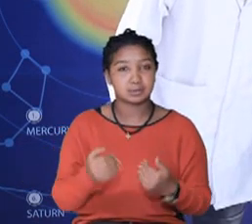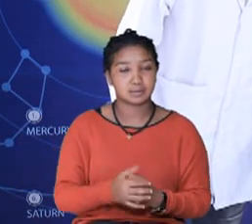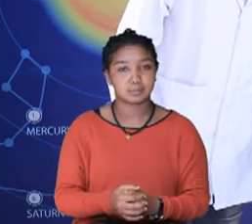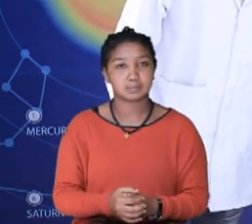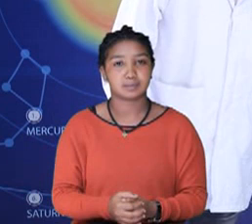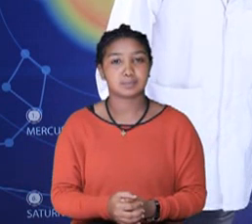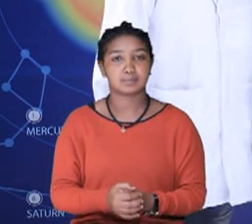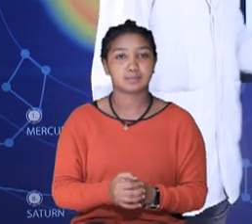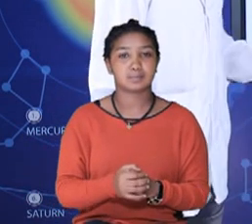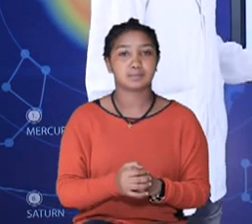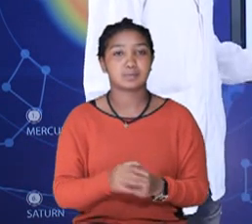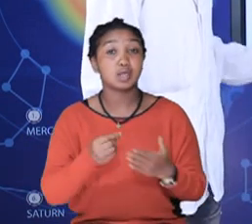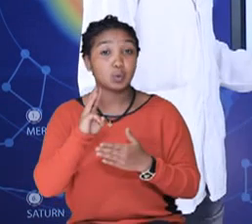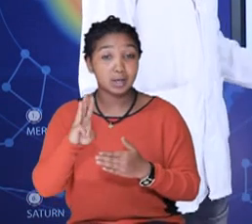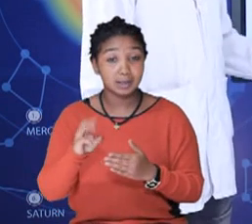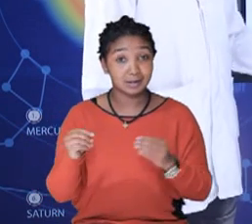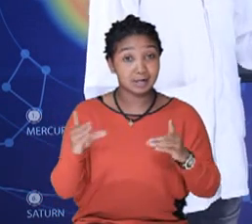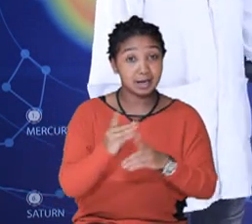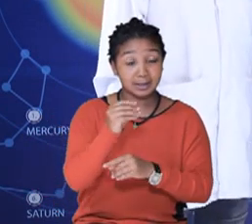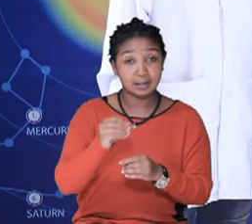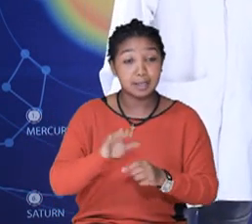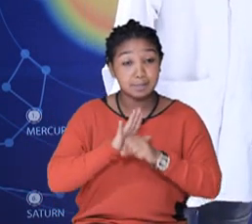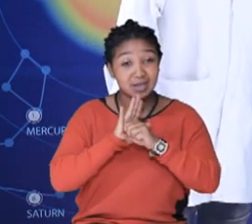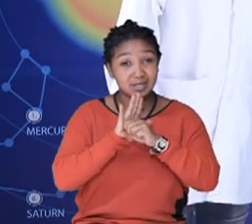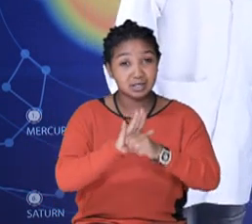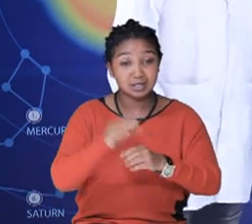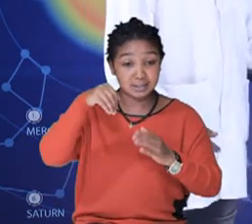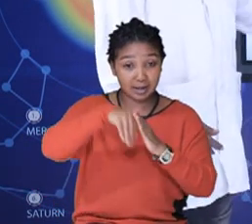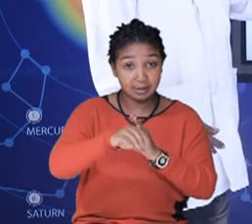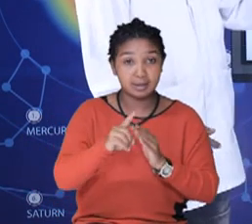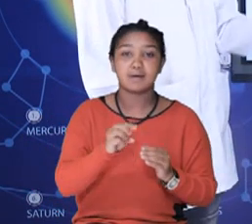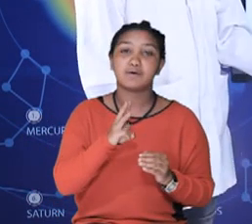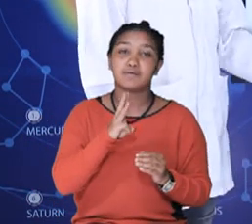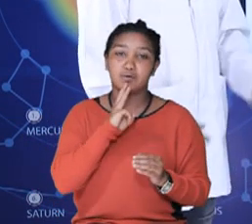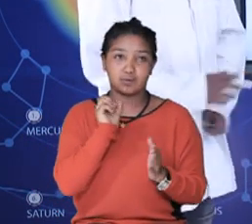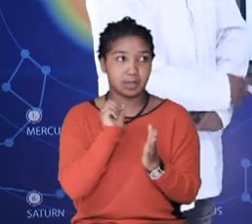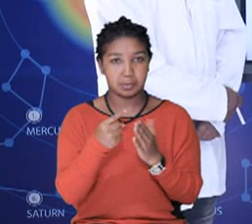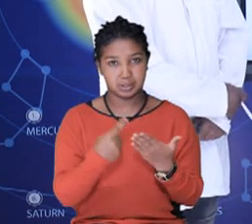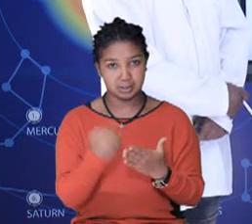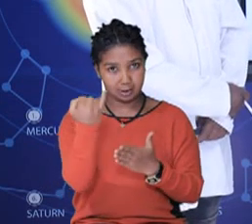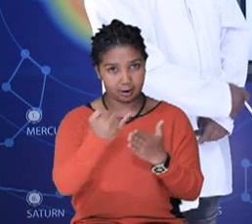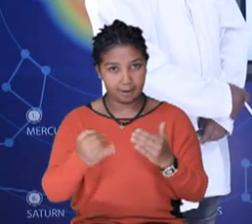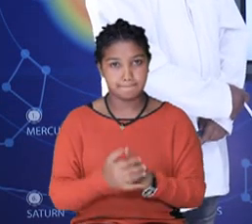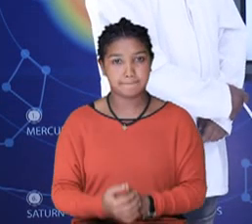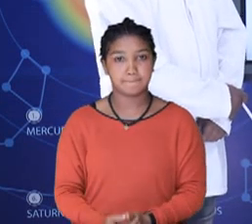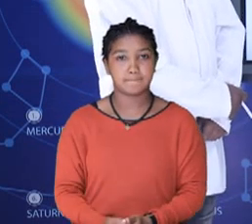to the left-hand piston, it will create the pressure inside the fluid. For example, look this diagram.